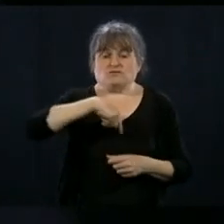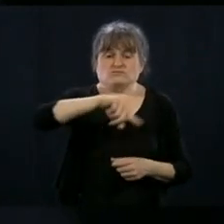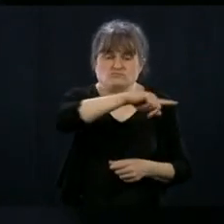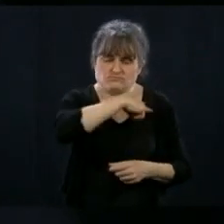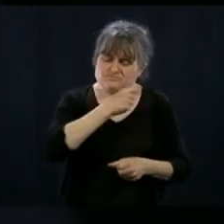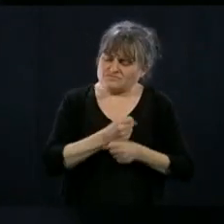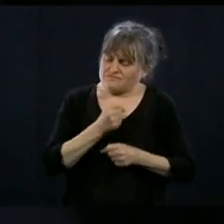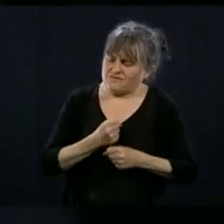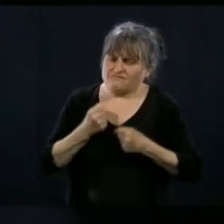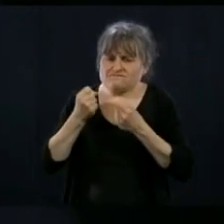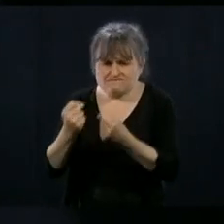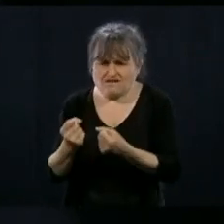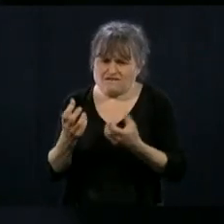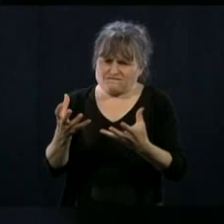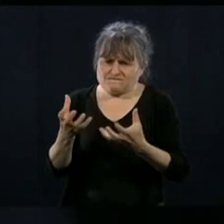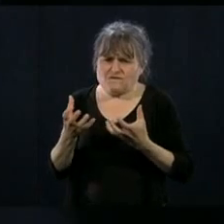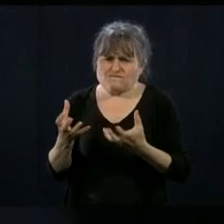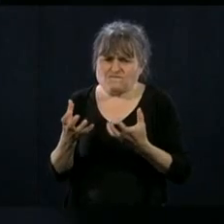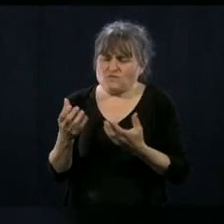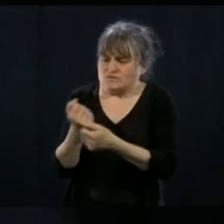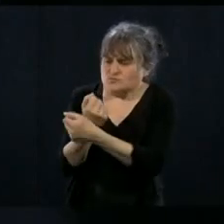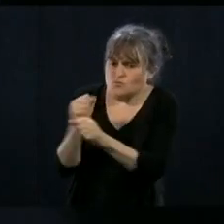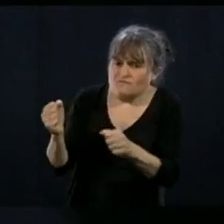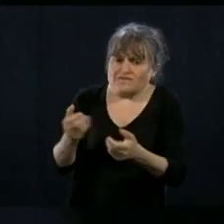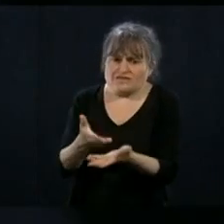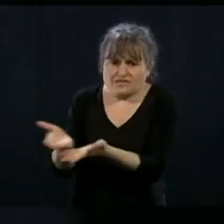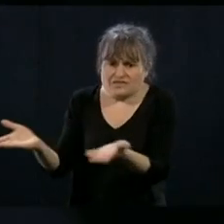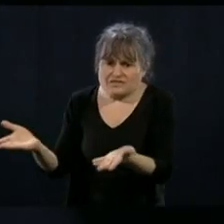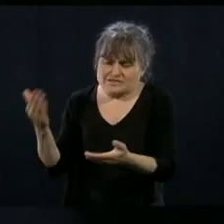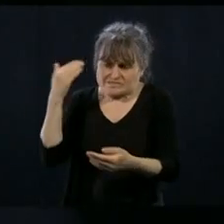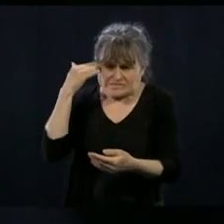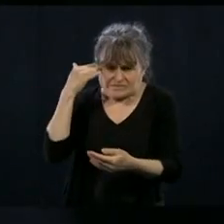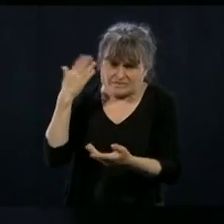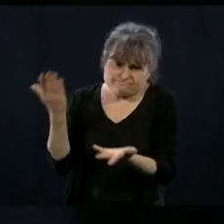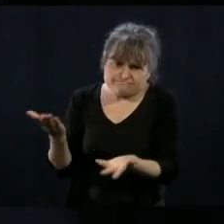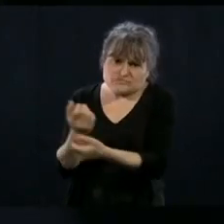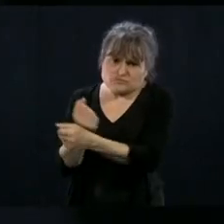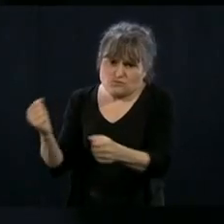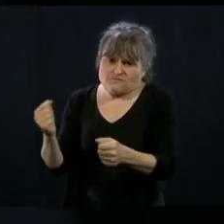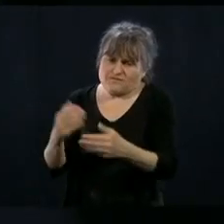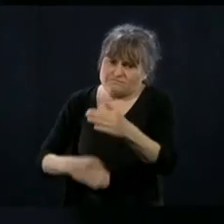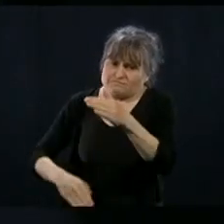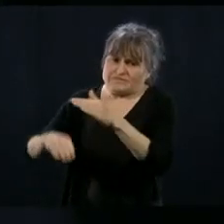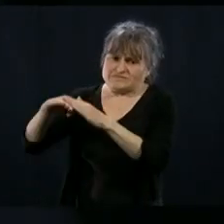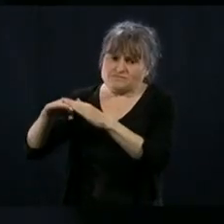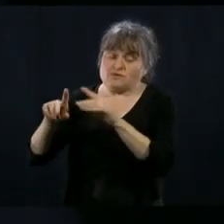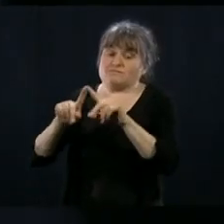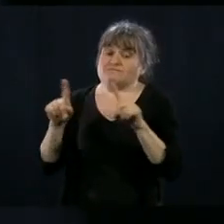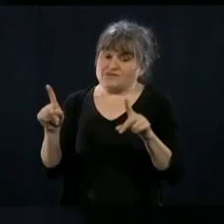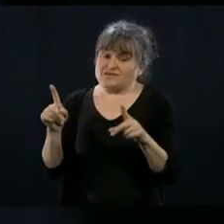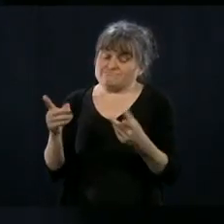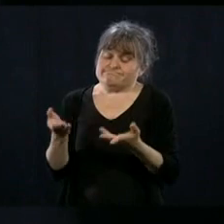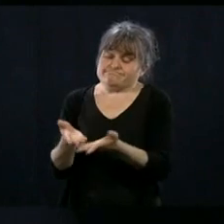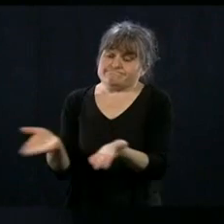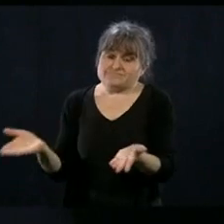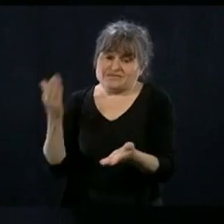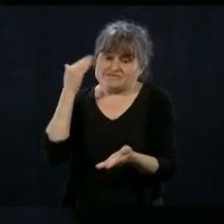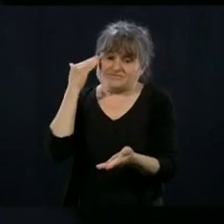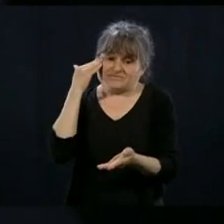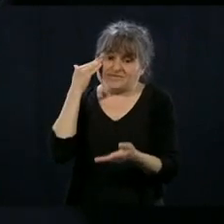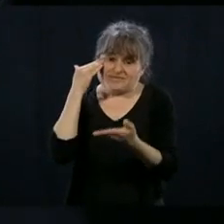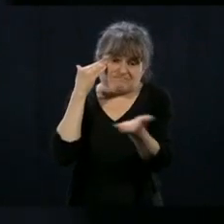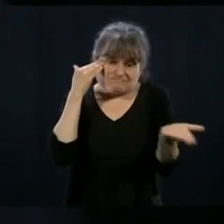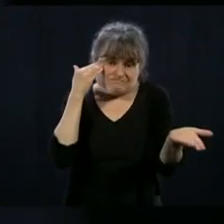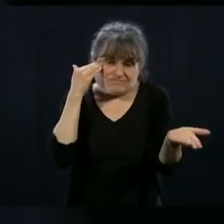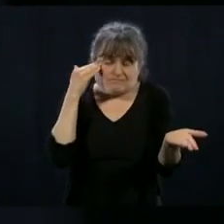course, we are going to do everything to try to save a maximum number of them, but we do have to be